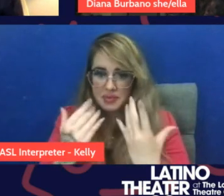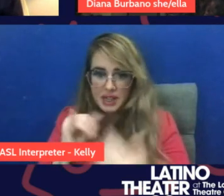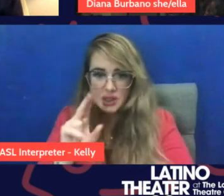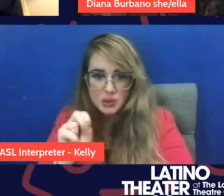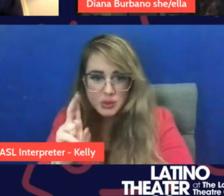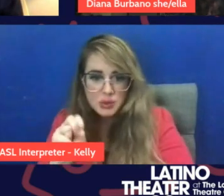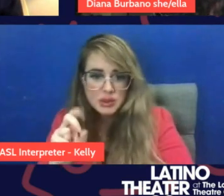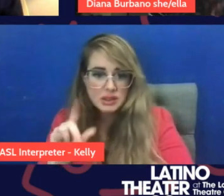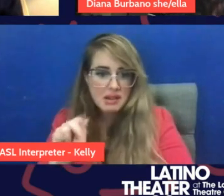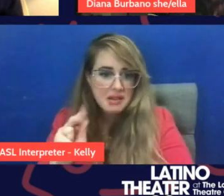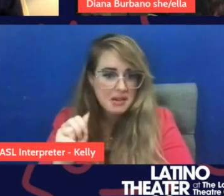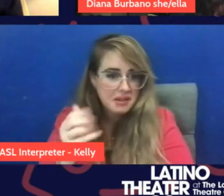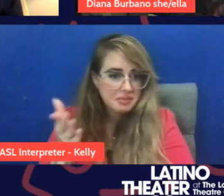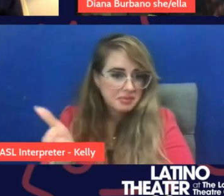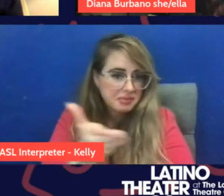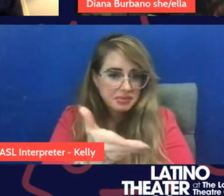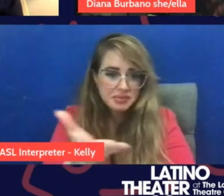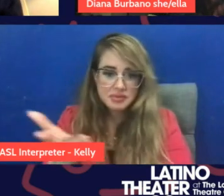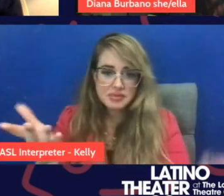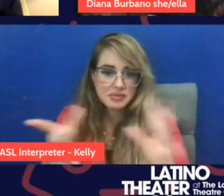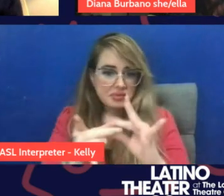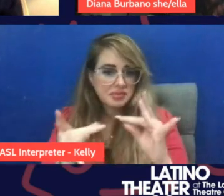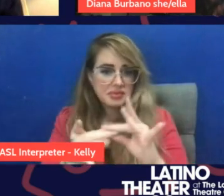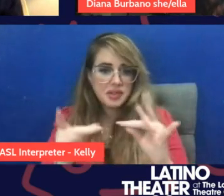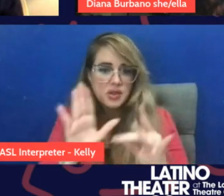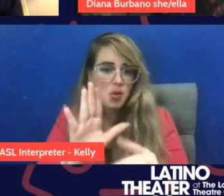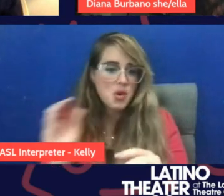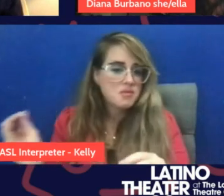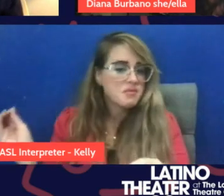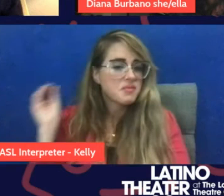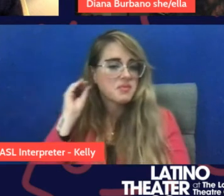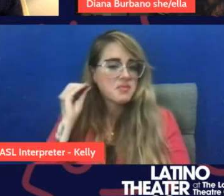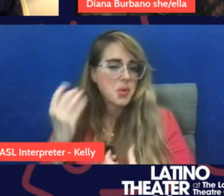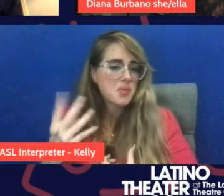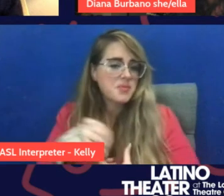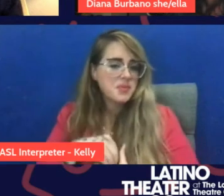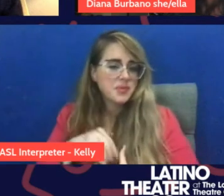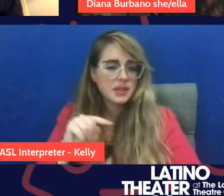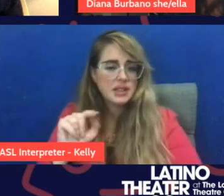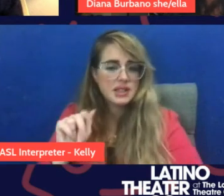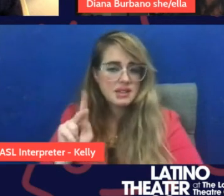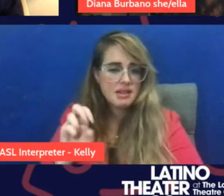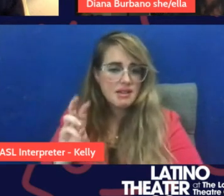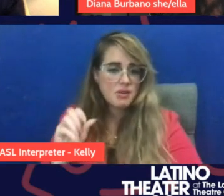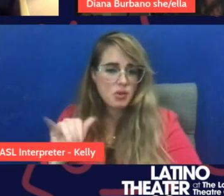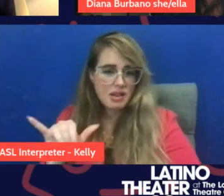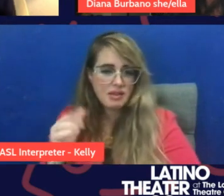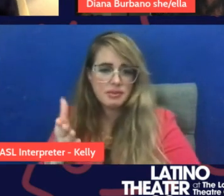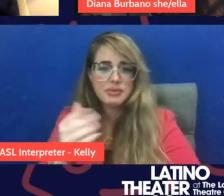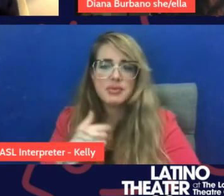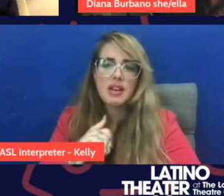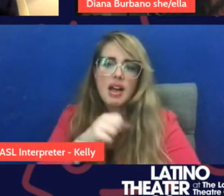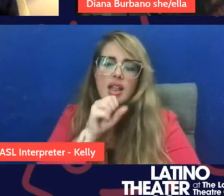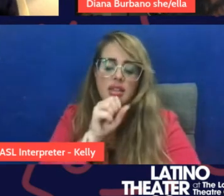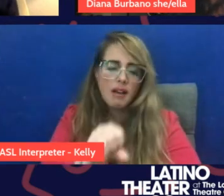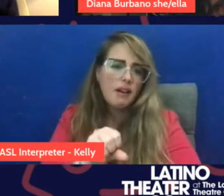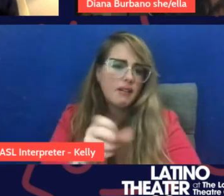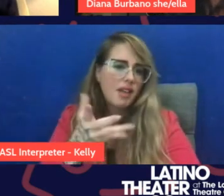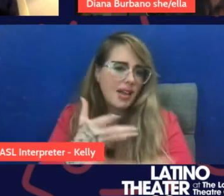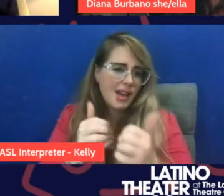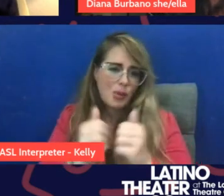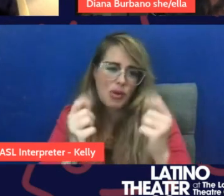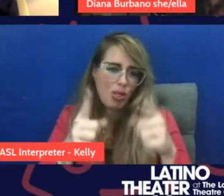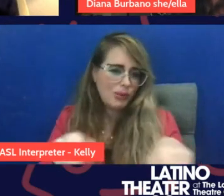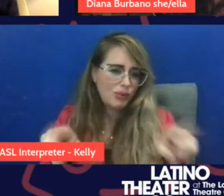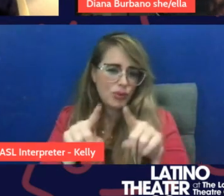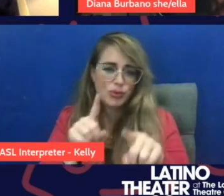Diana, what's a small takeaway from today? I love hanging out with all of you. I